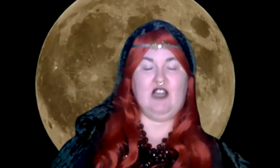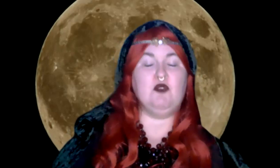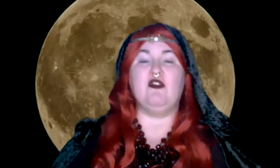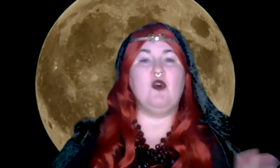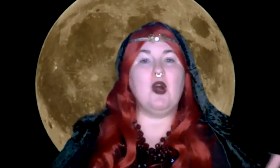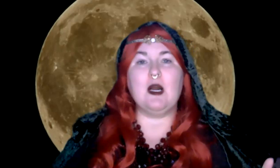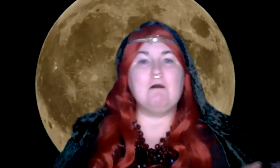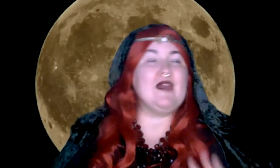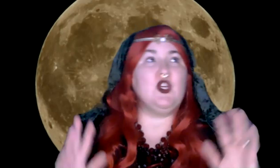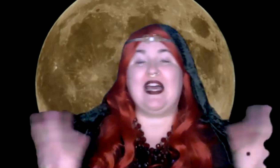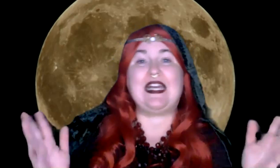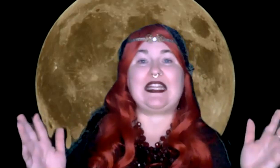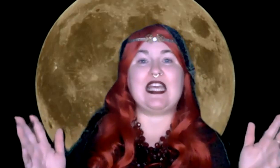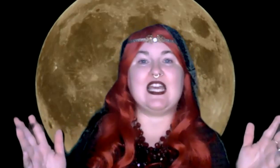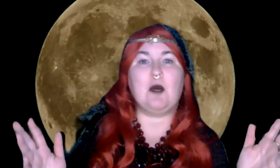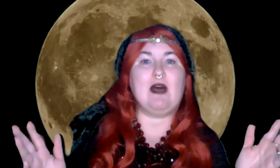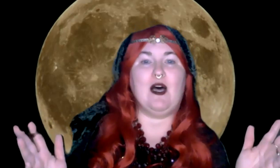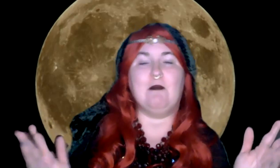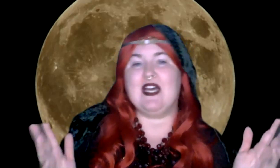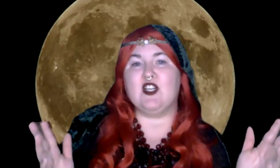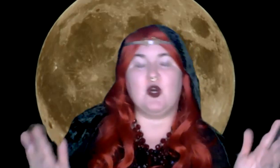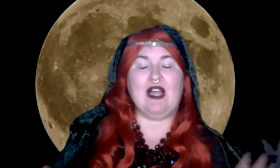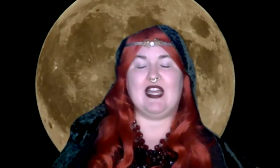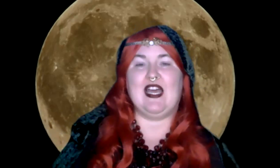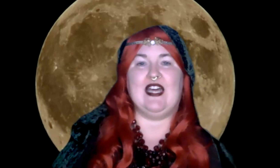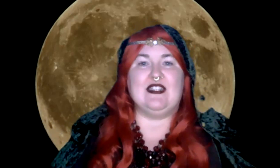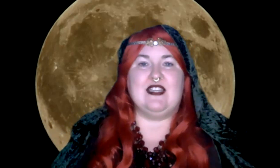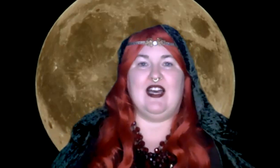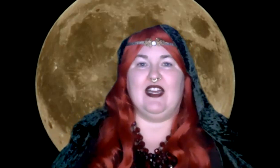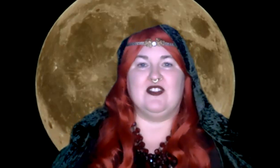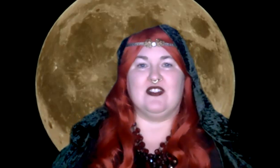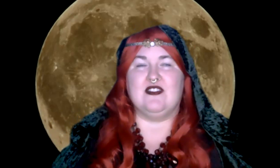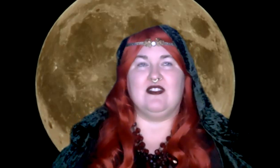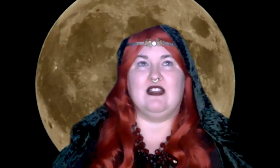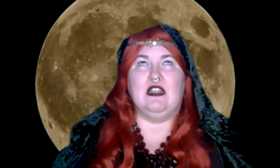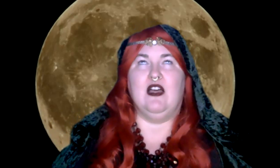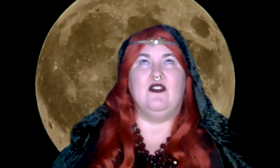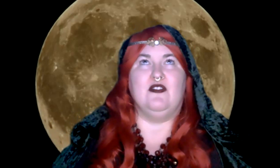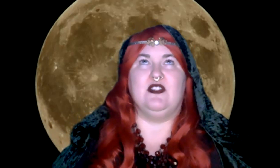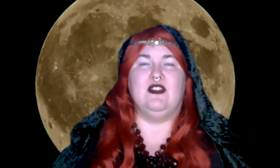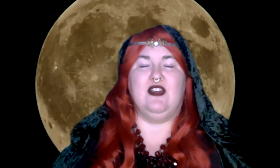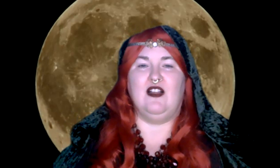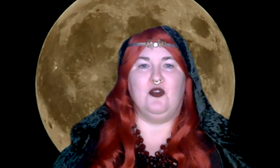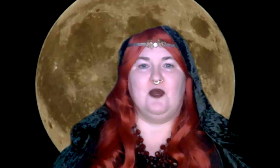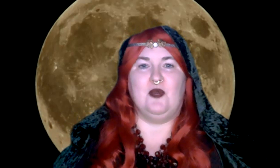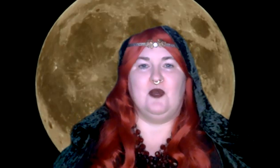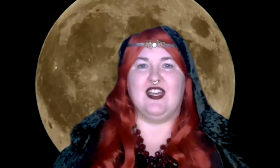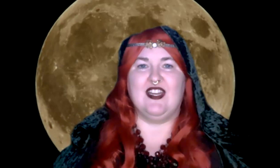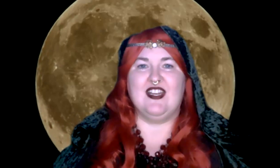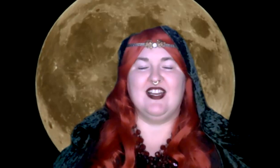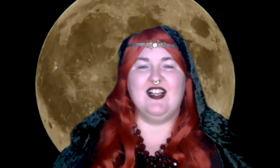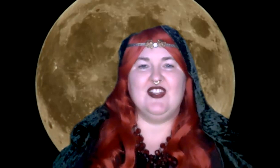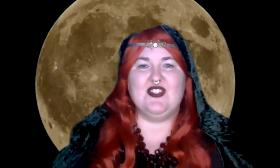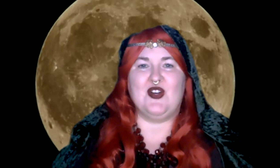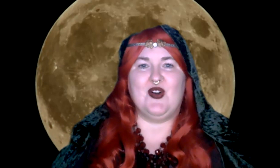because even before I knew anything about magic or black cats, I just loved Halloween as a